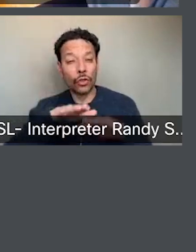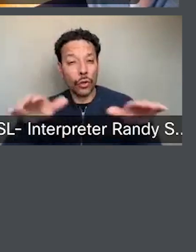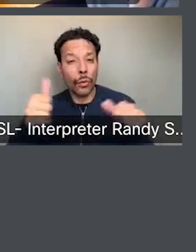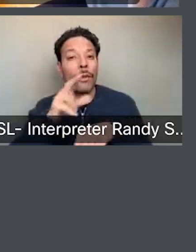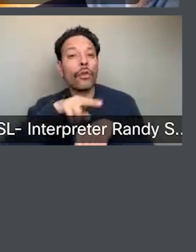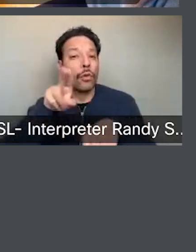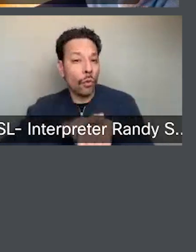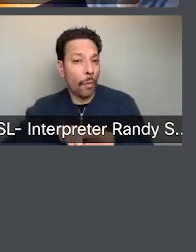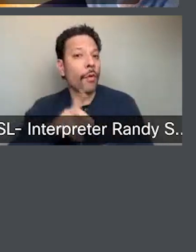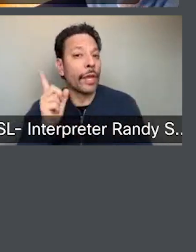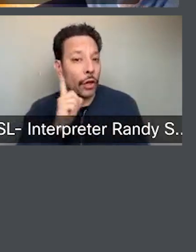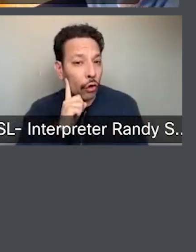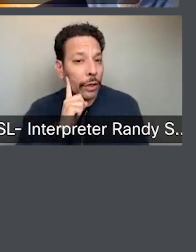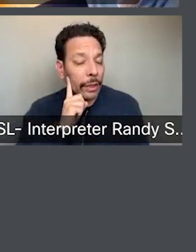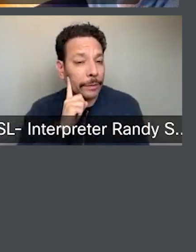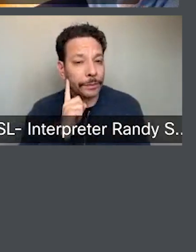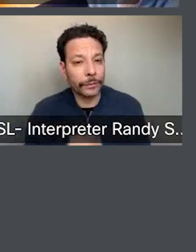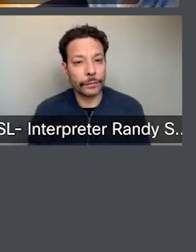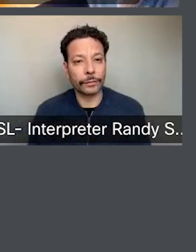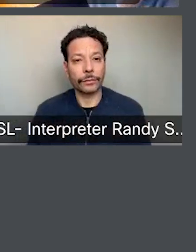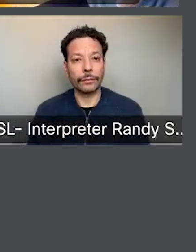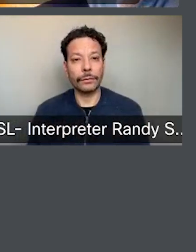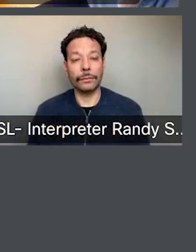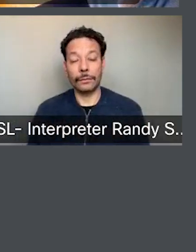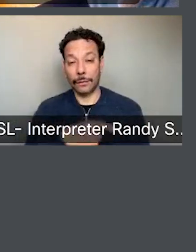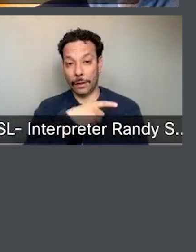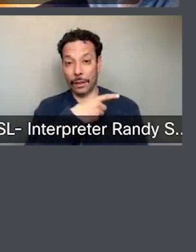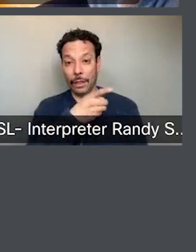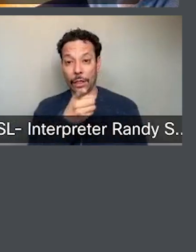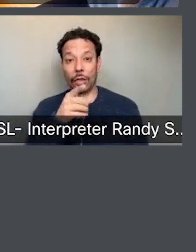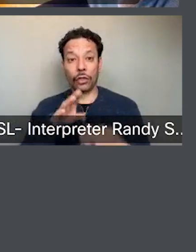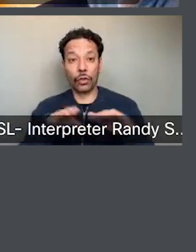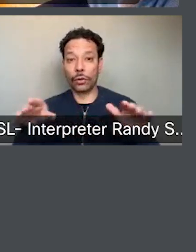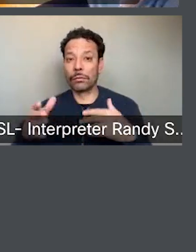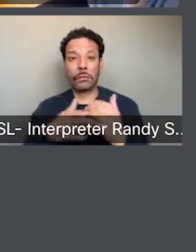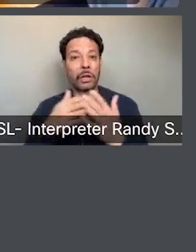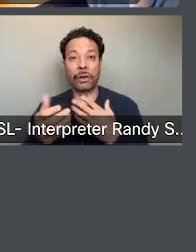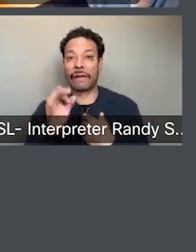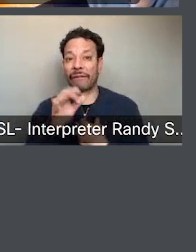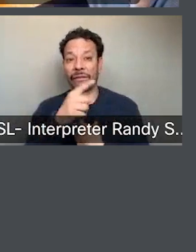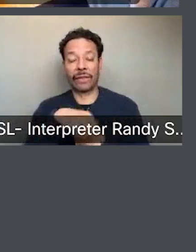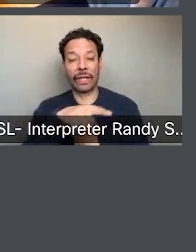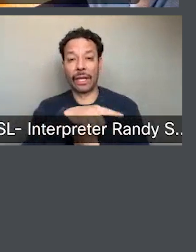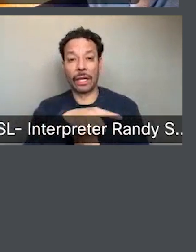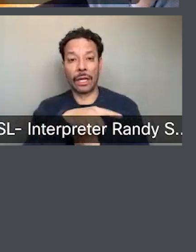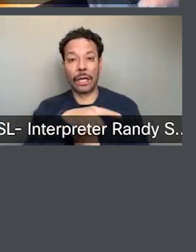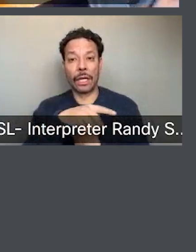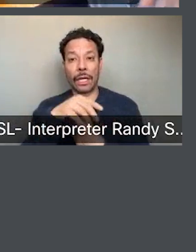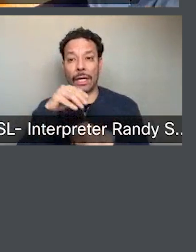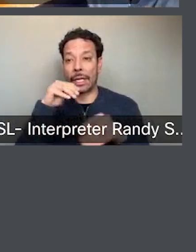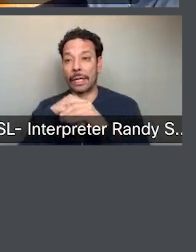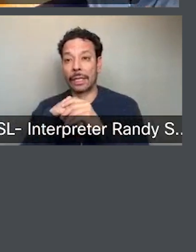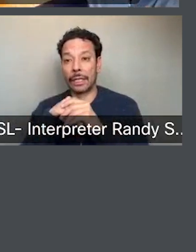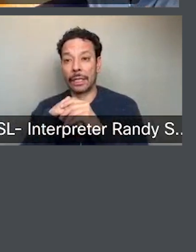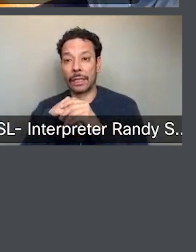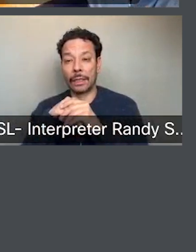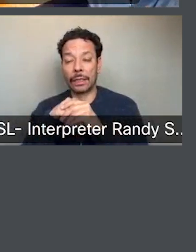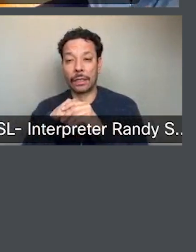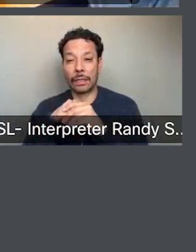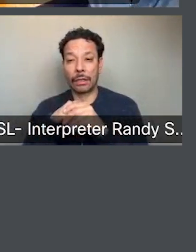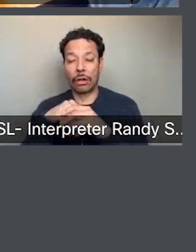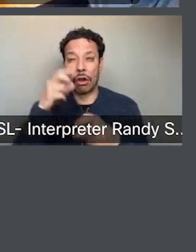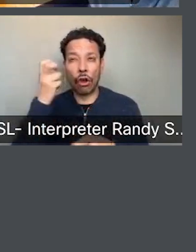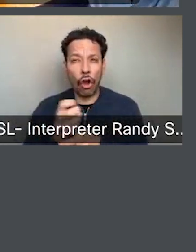hearing. And these children, even if they are in a difficult